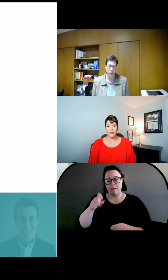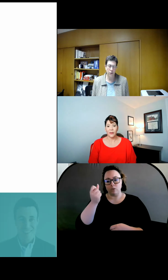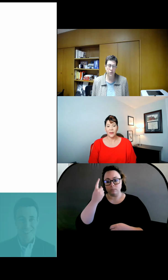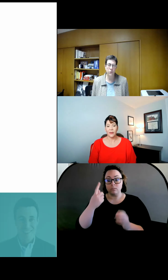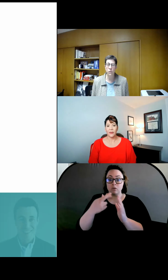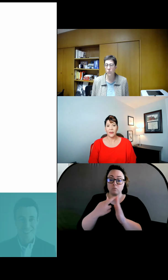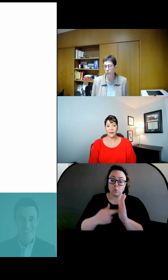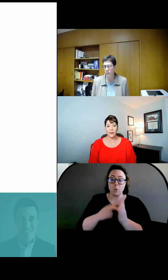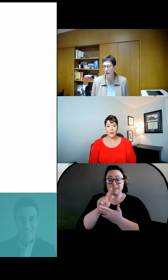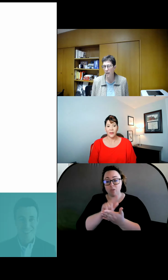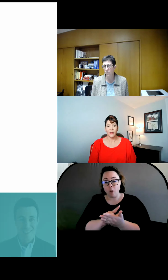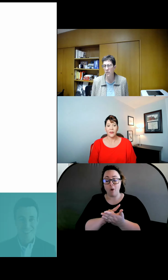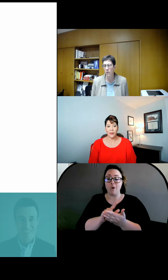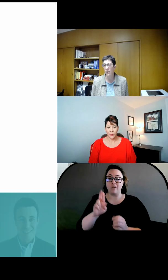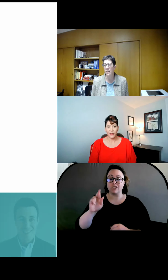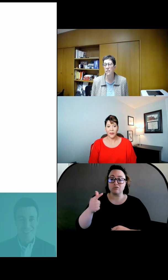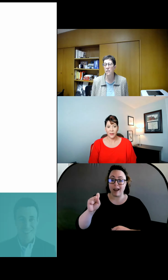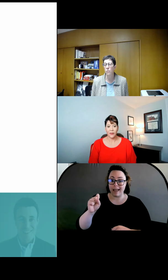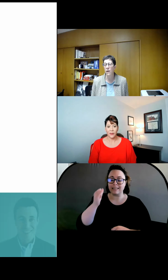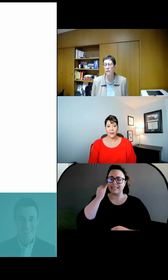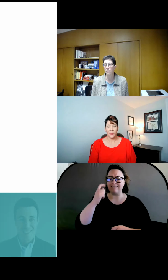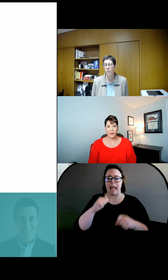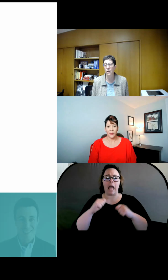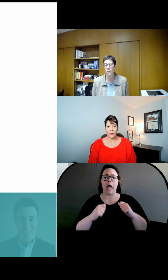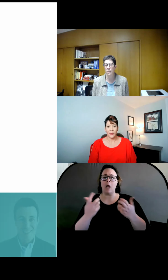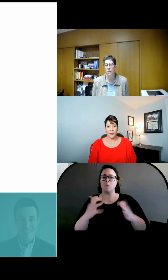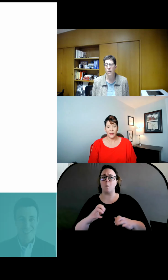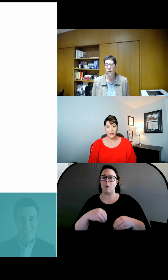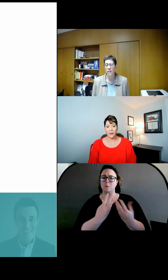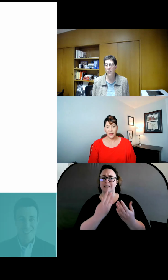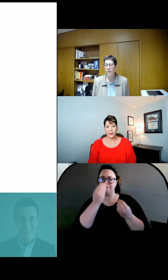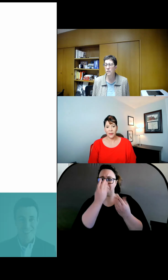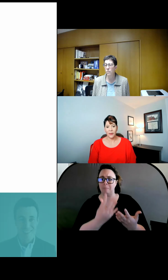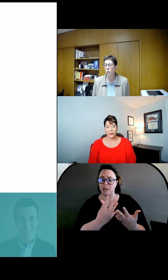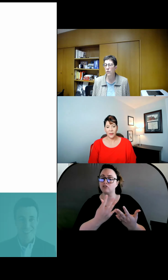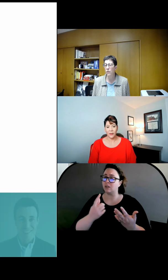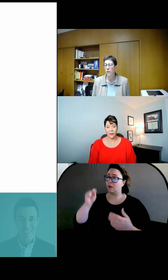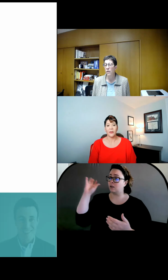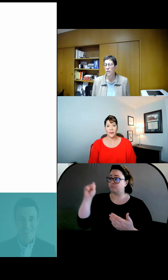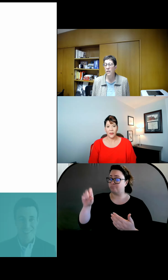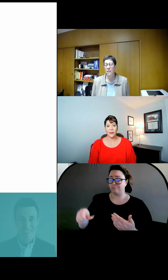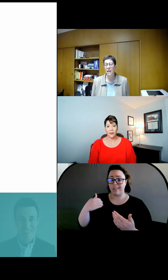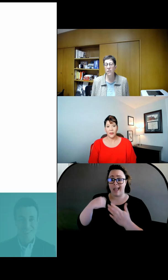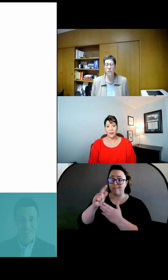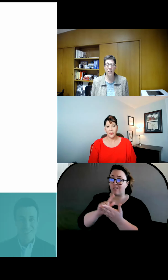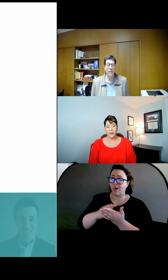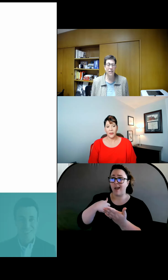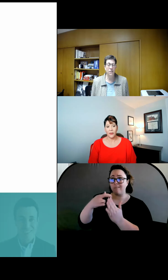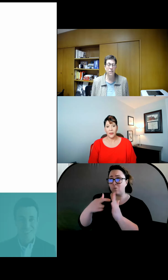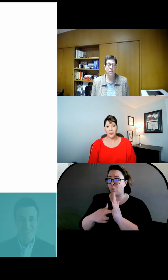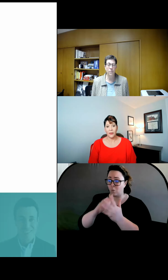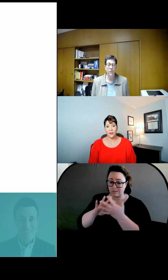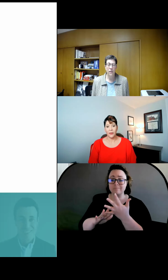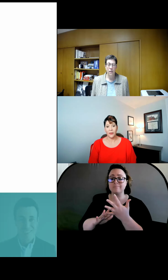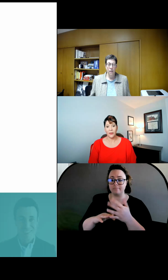regulations are so that you can push back when people are hesitant to provide information, I think is important. The other thing